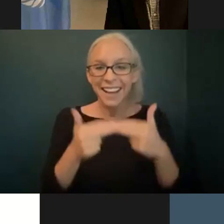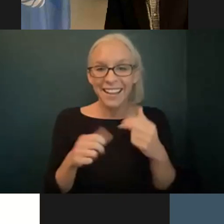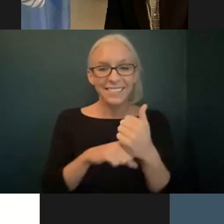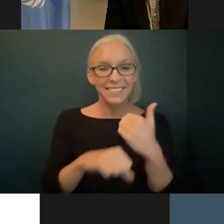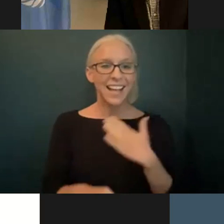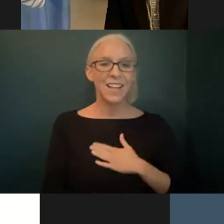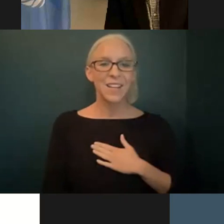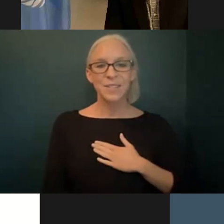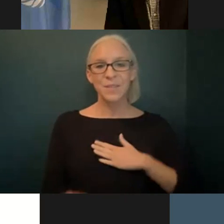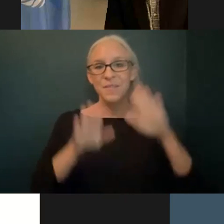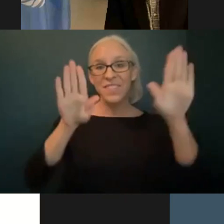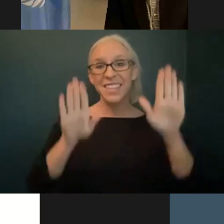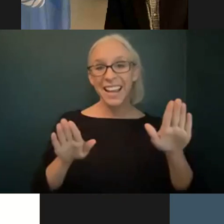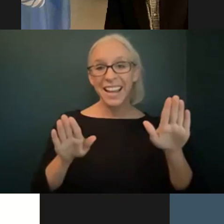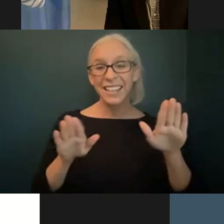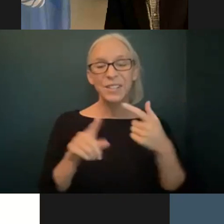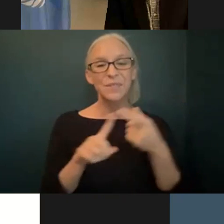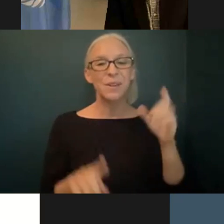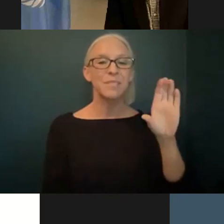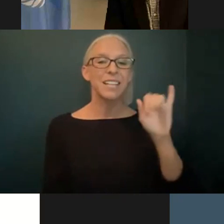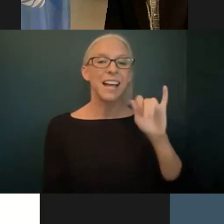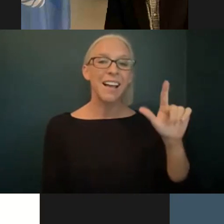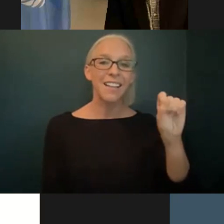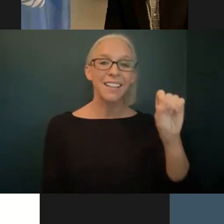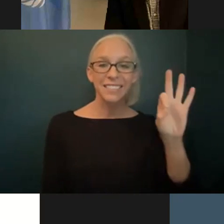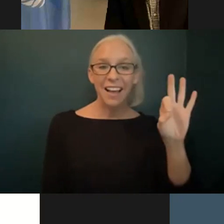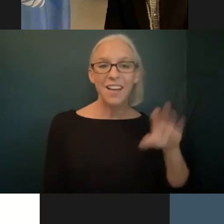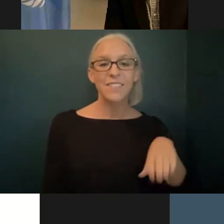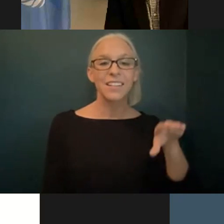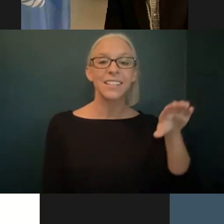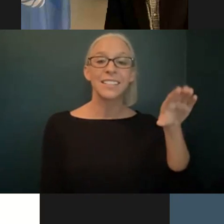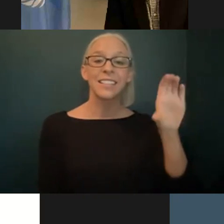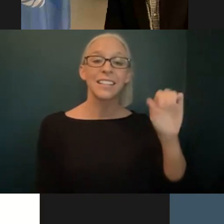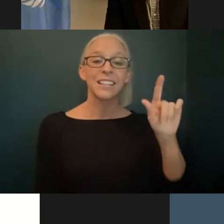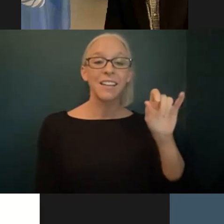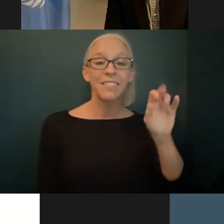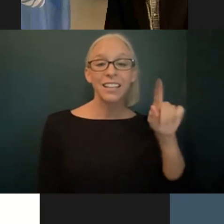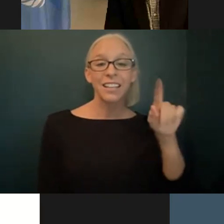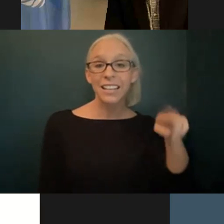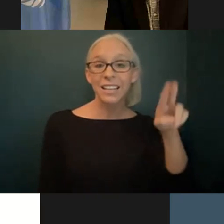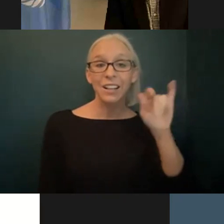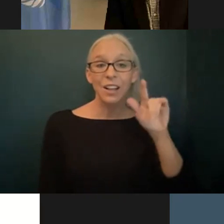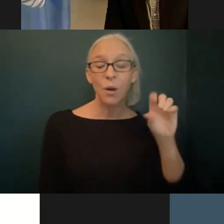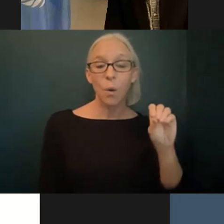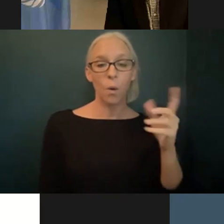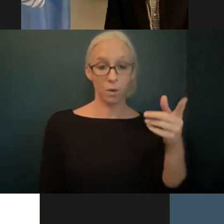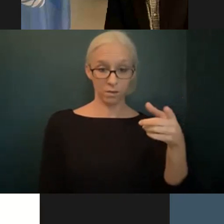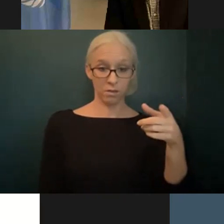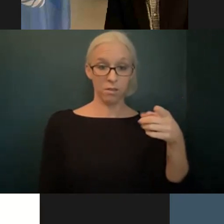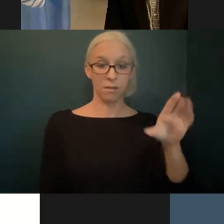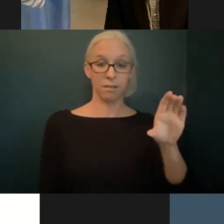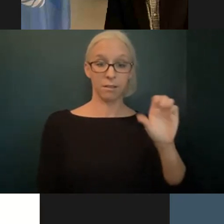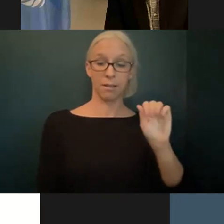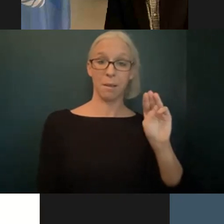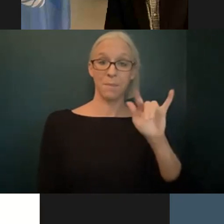thank you from CILSF. And Camilo Mejia, do you want to say a little bit about the Enable project? Certainly.